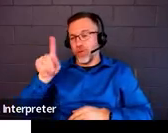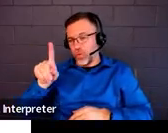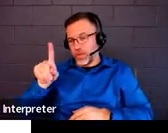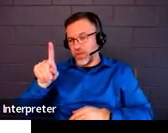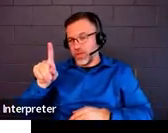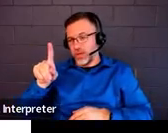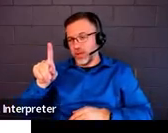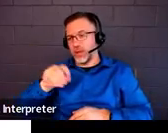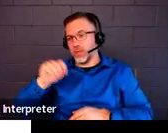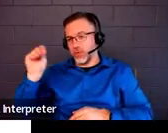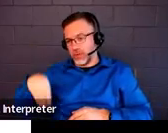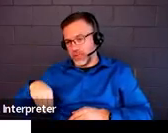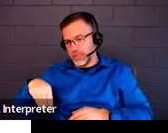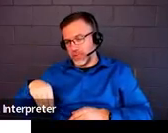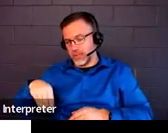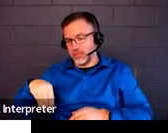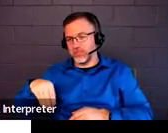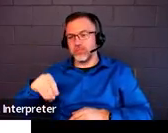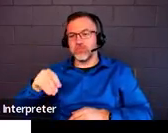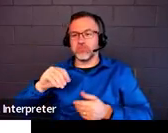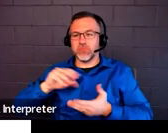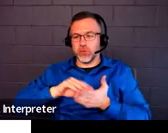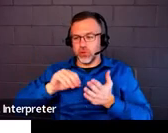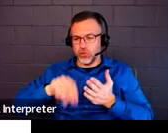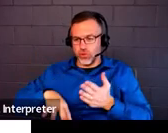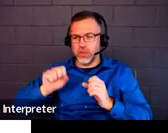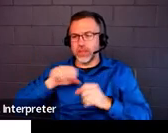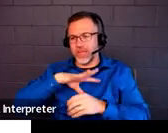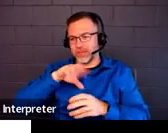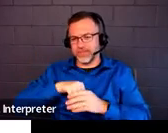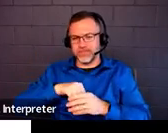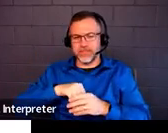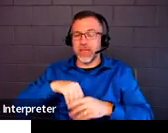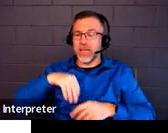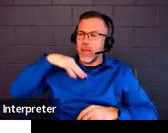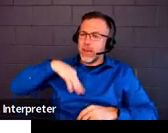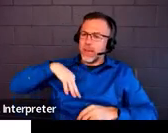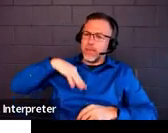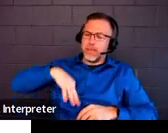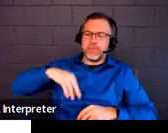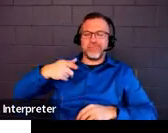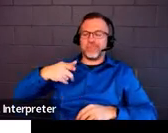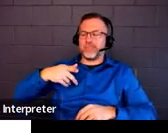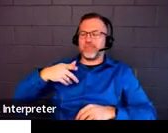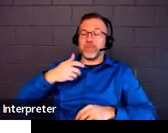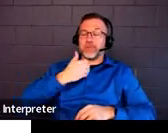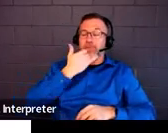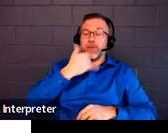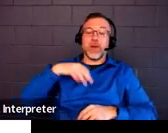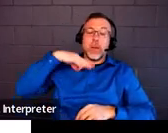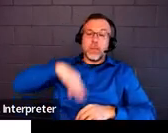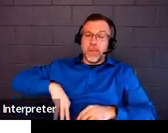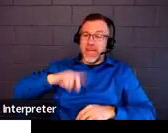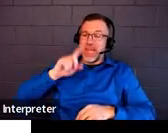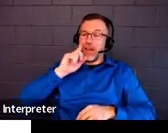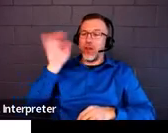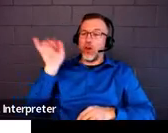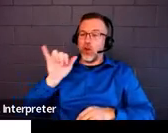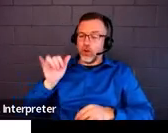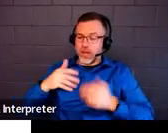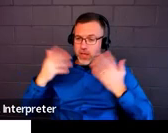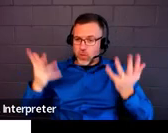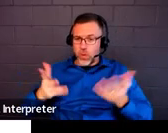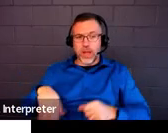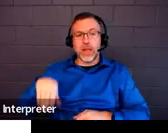participation. How that works in Maine is Leora and I and other members of the OSSE team take a look at